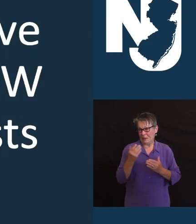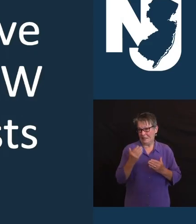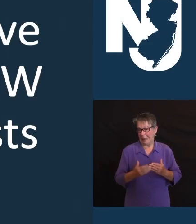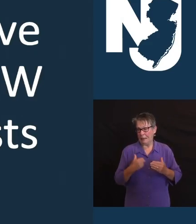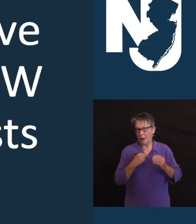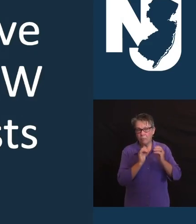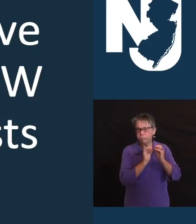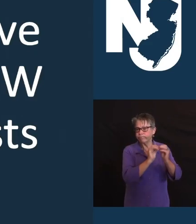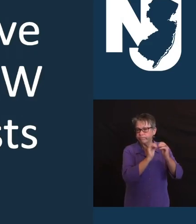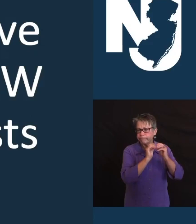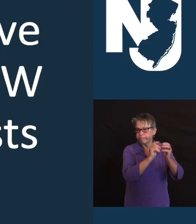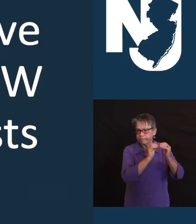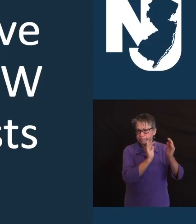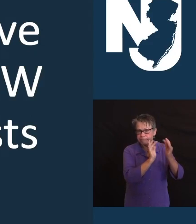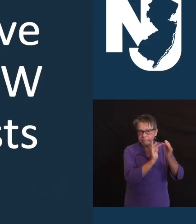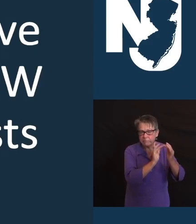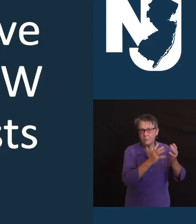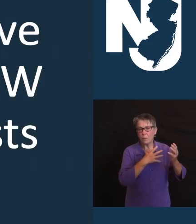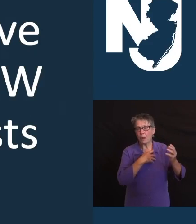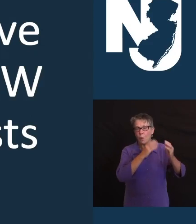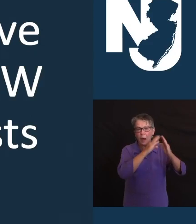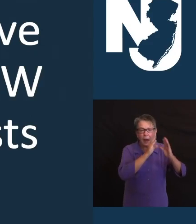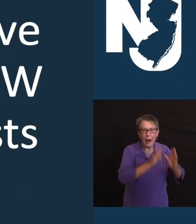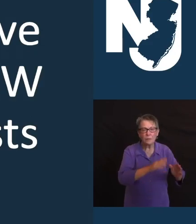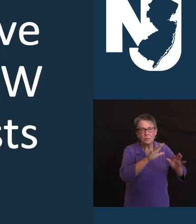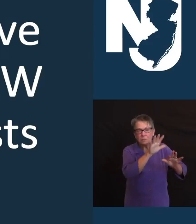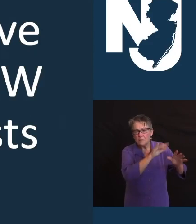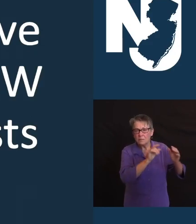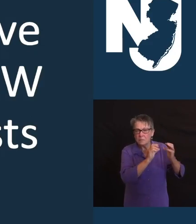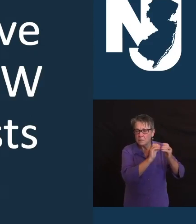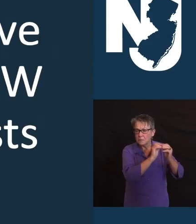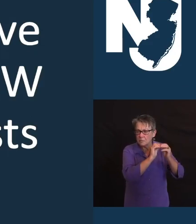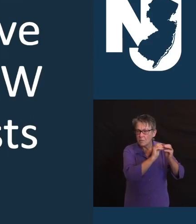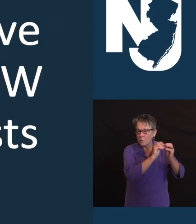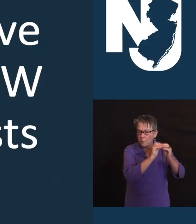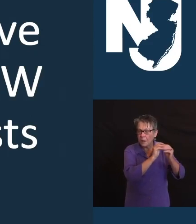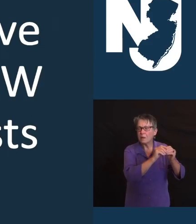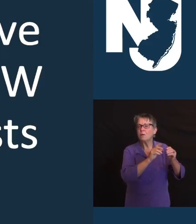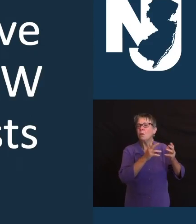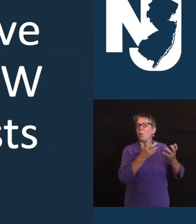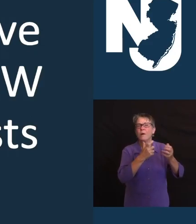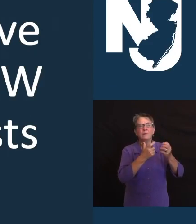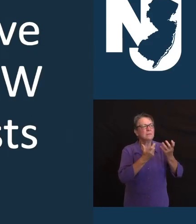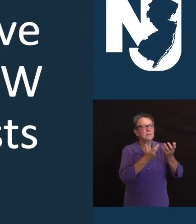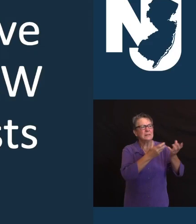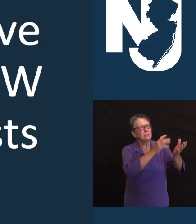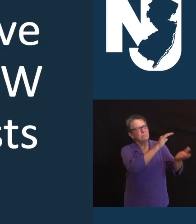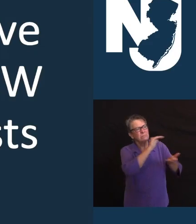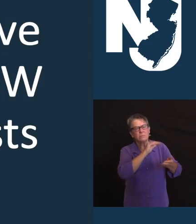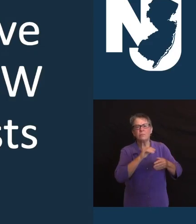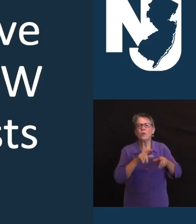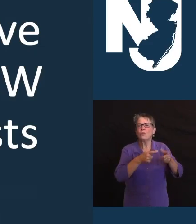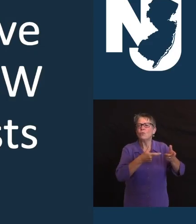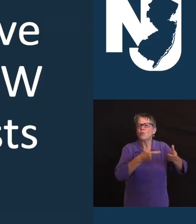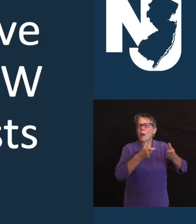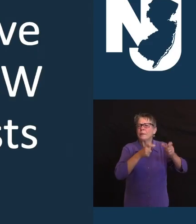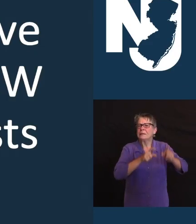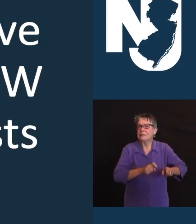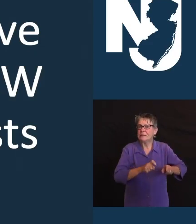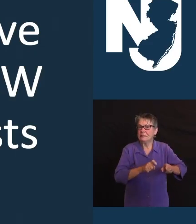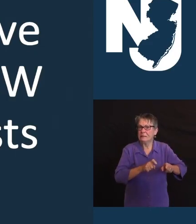New Jersey. And following those conversations, and as was laid out in a video meeting three of us just